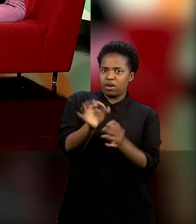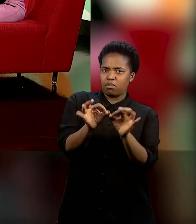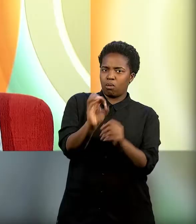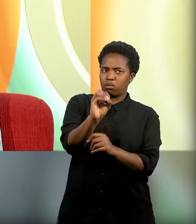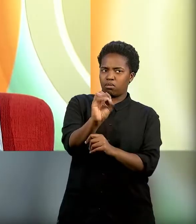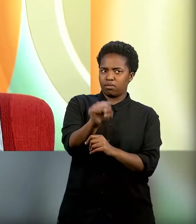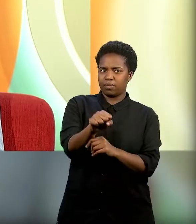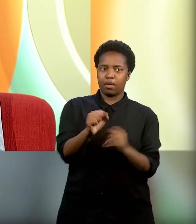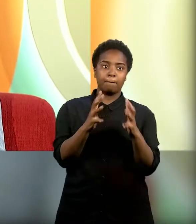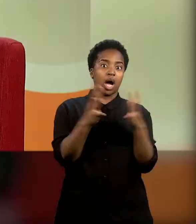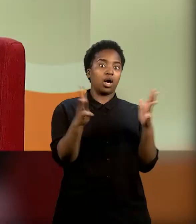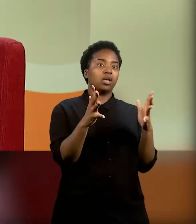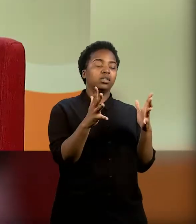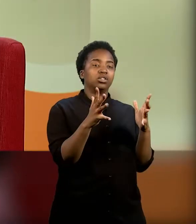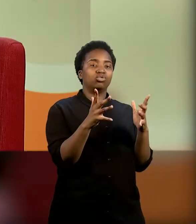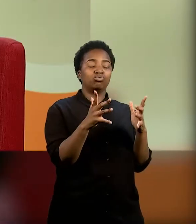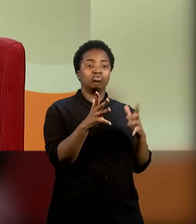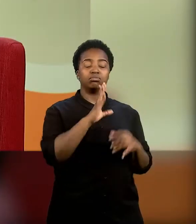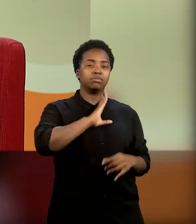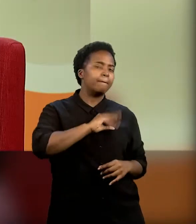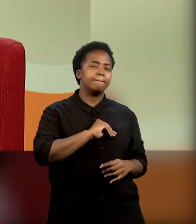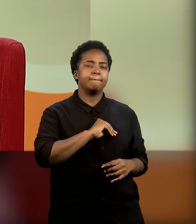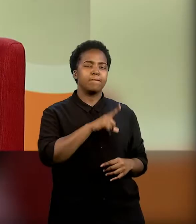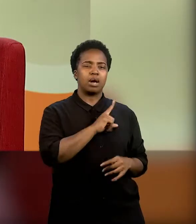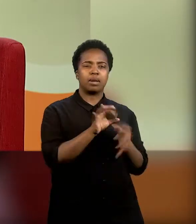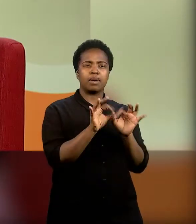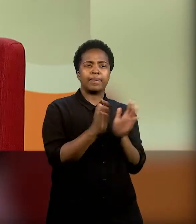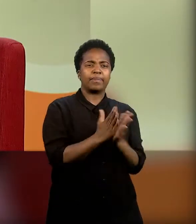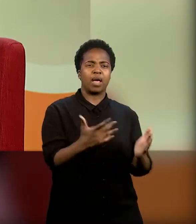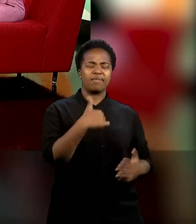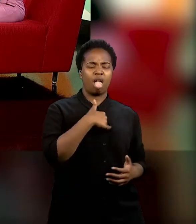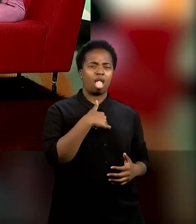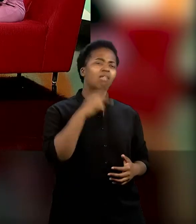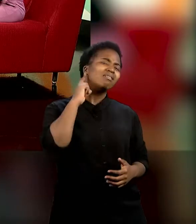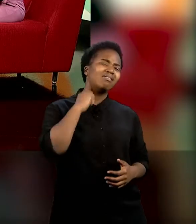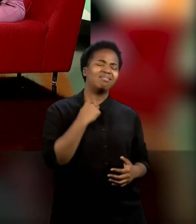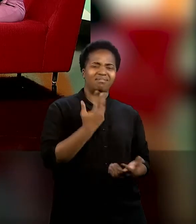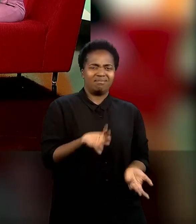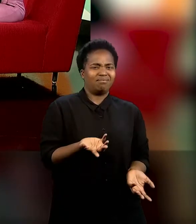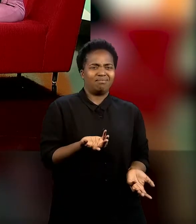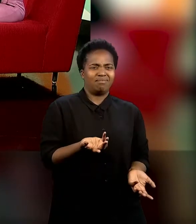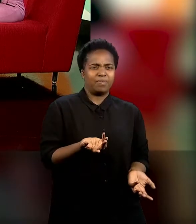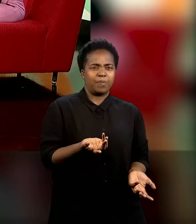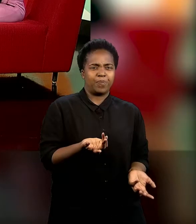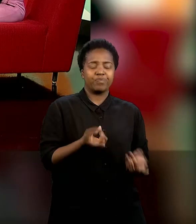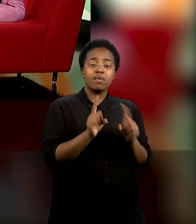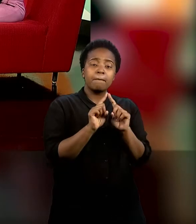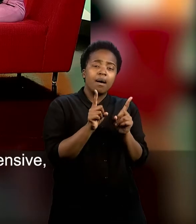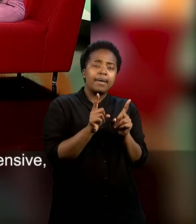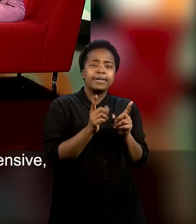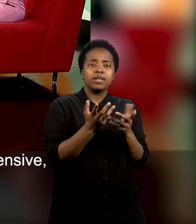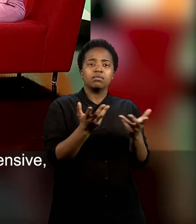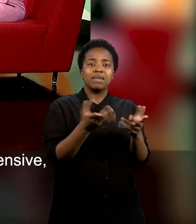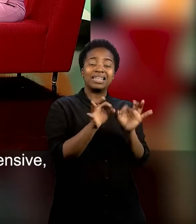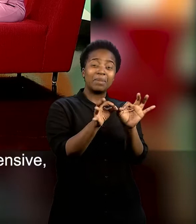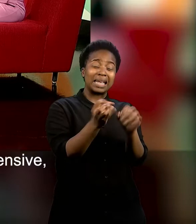ho tlamehile jwale o itlele interpreter ya It was a big challenge. It was a big challenge for Nna. And I felt very disappointed.